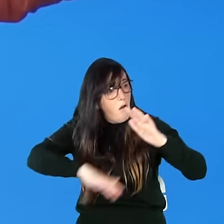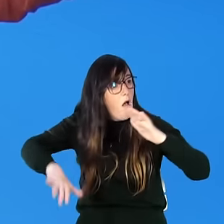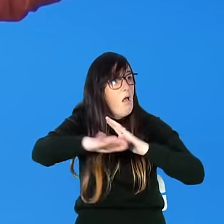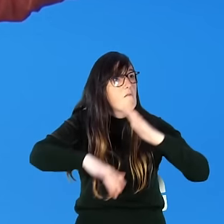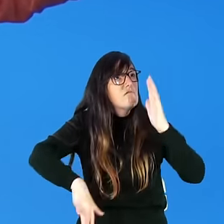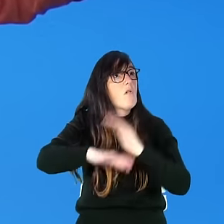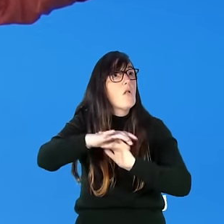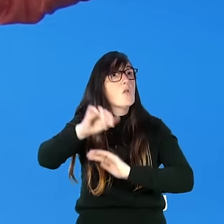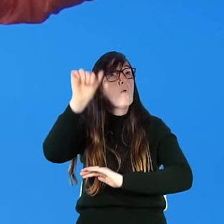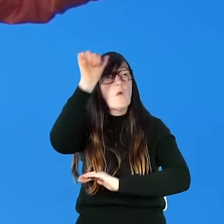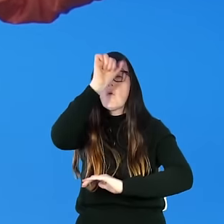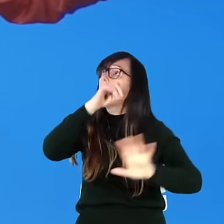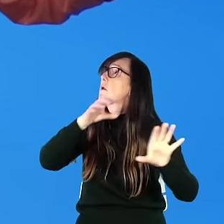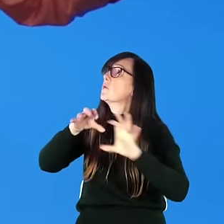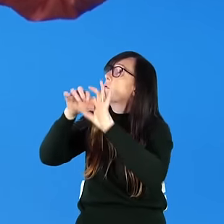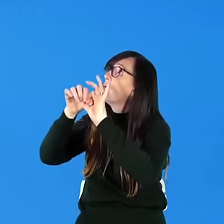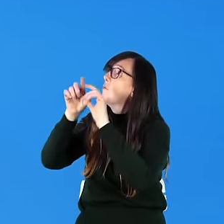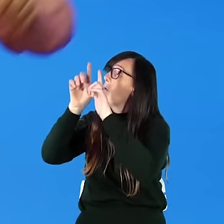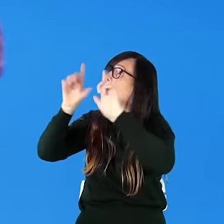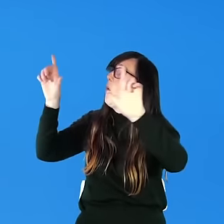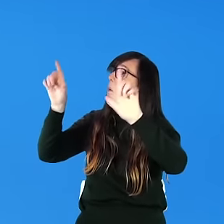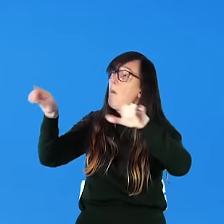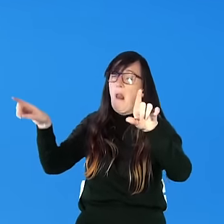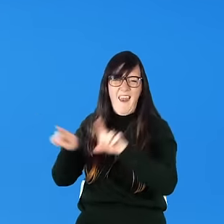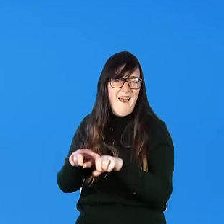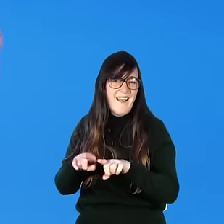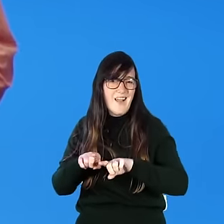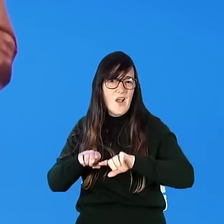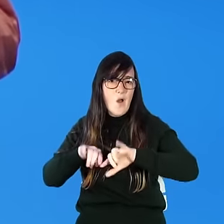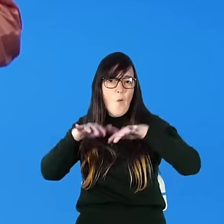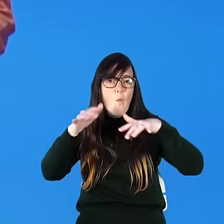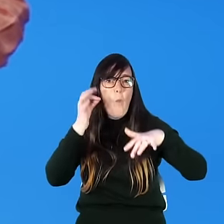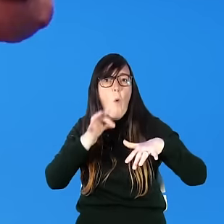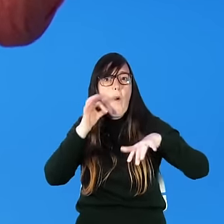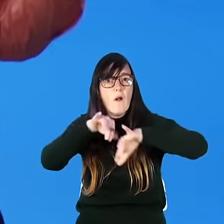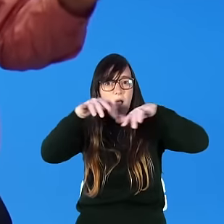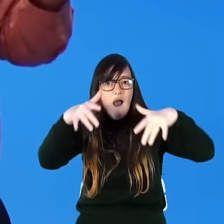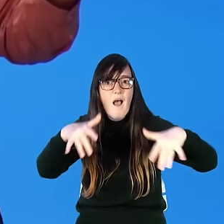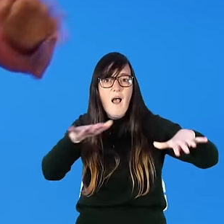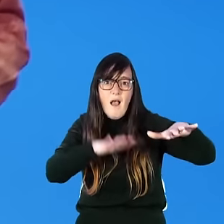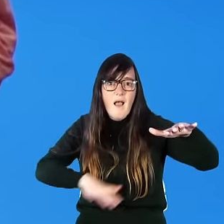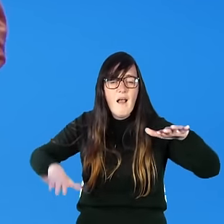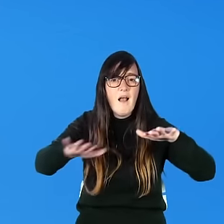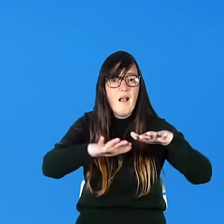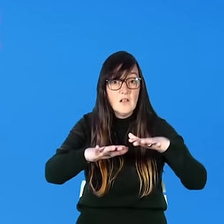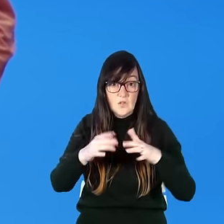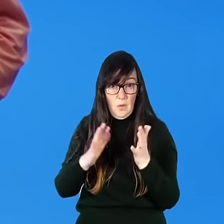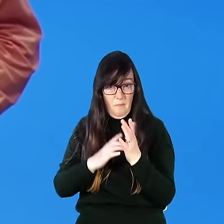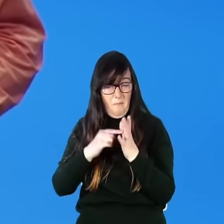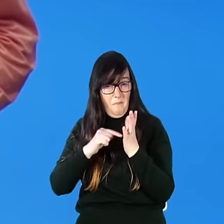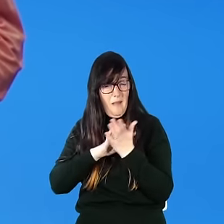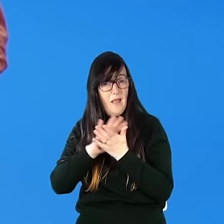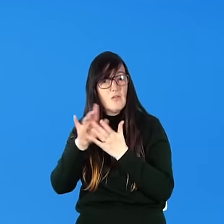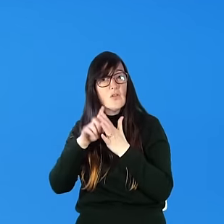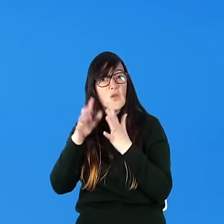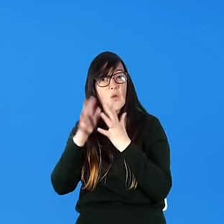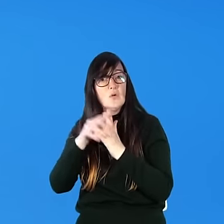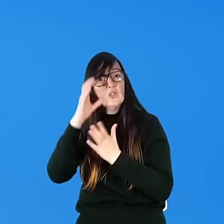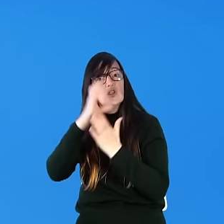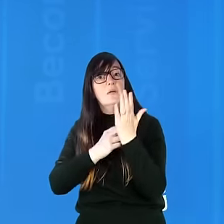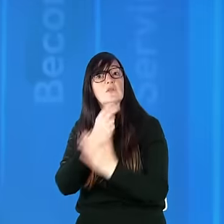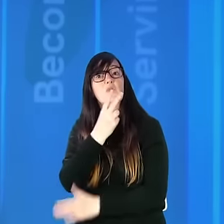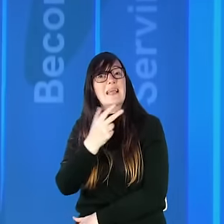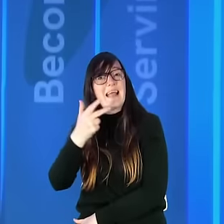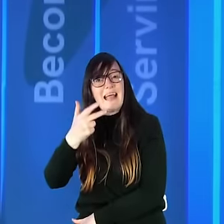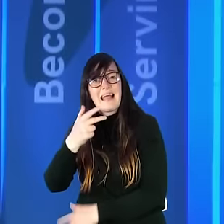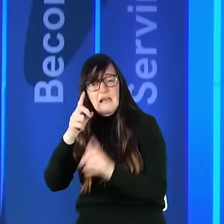sea. And so when Jesus says in Matthew 28, go into all the world and make disciples of every nation, he is